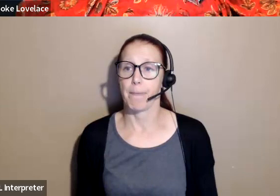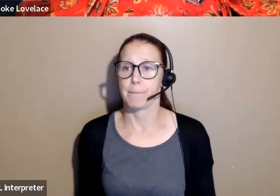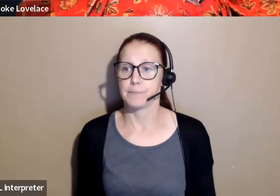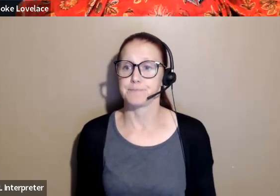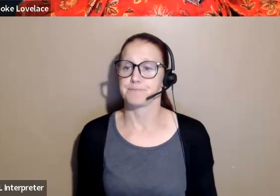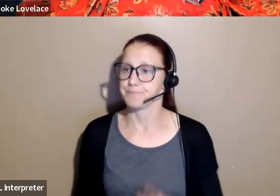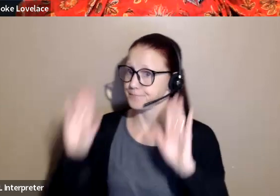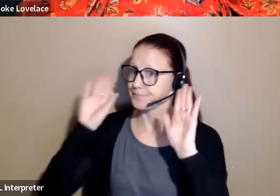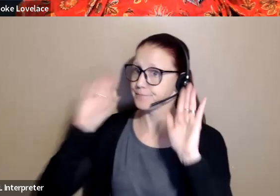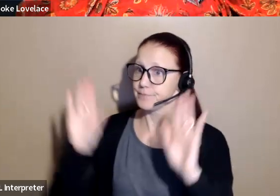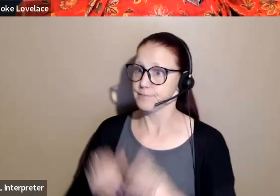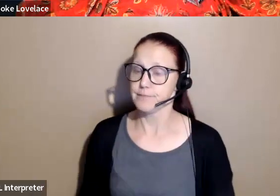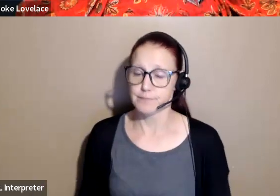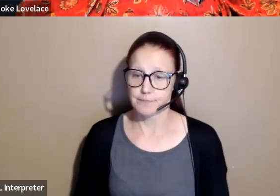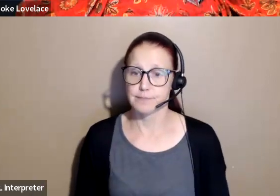And that'd be great.